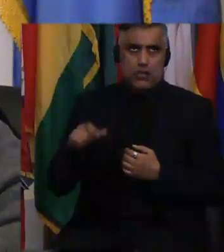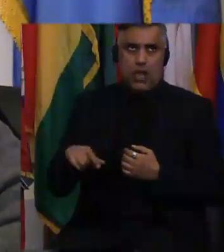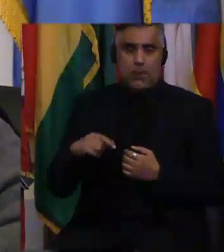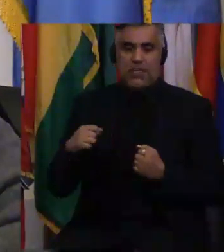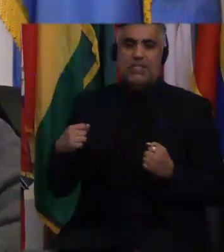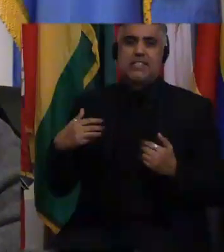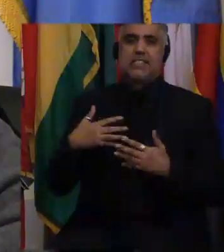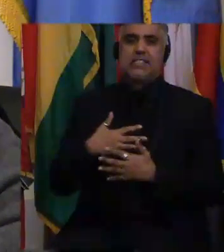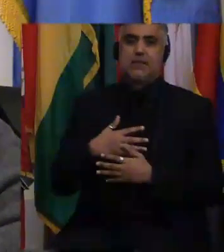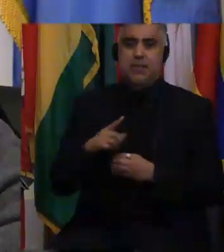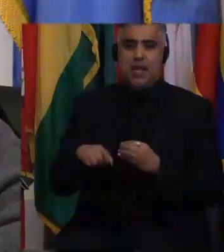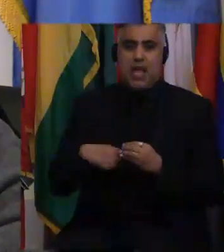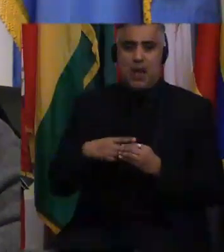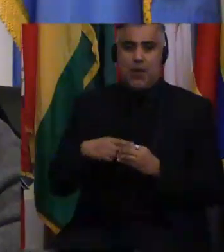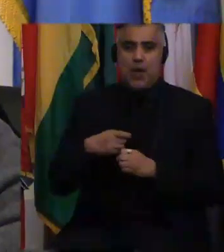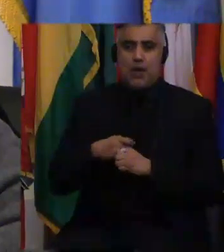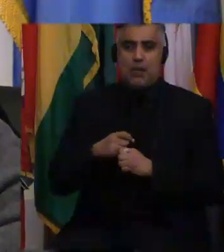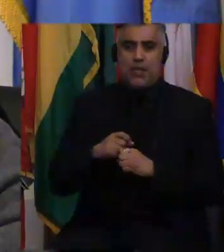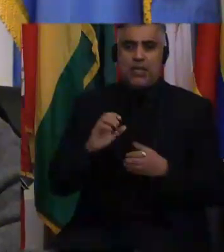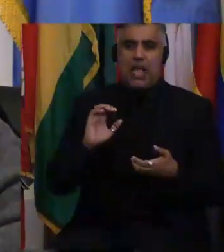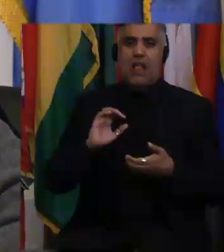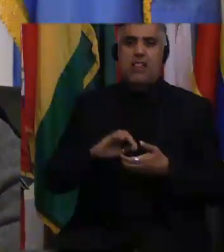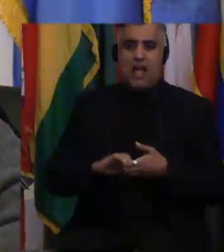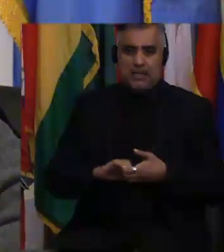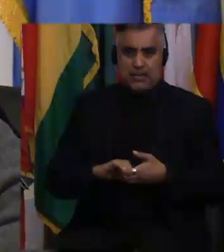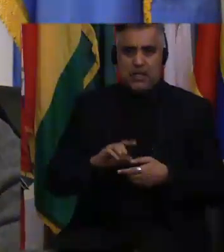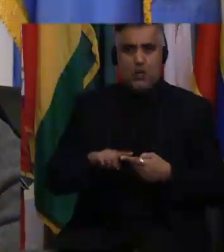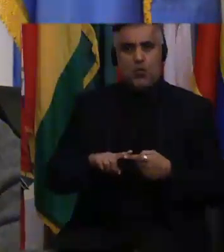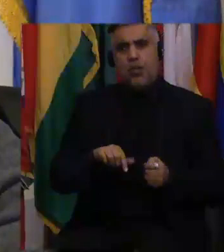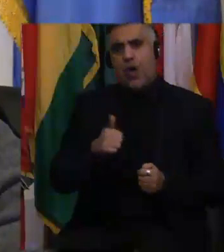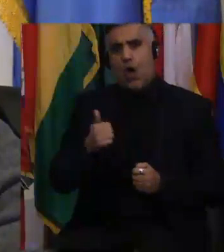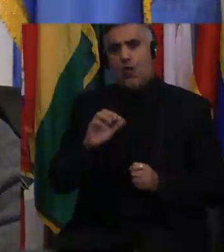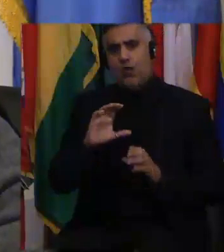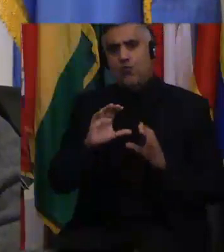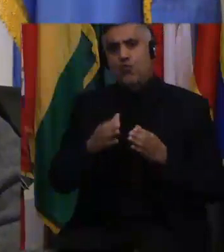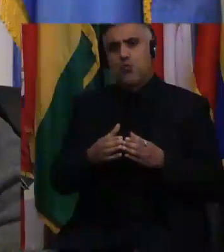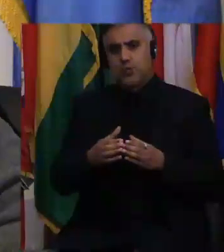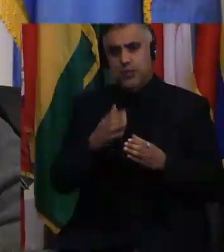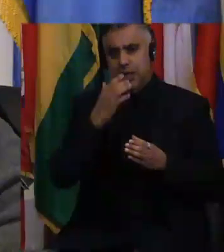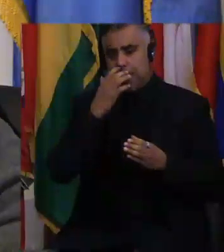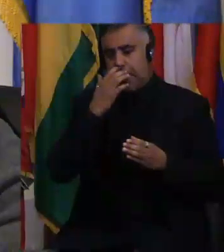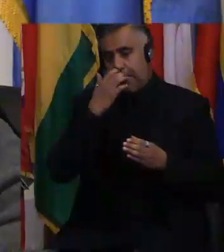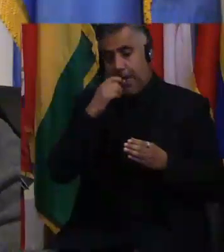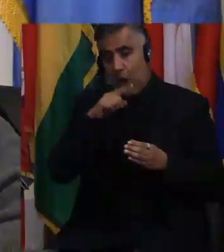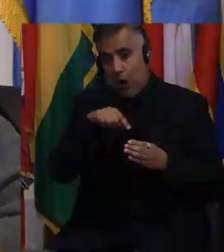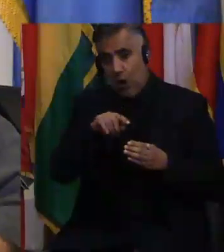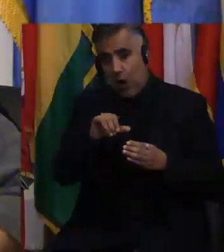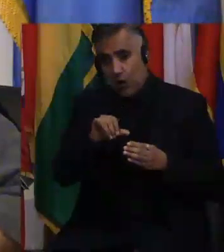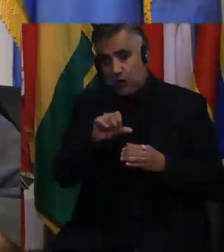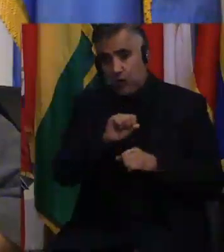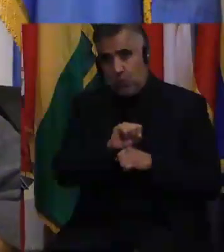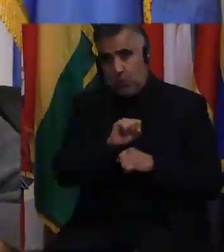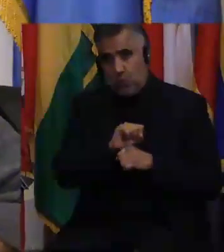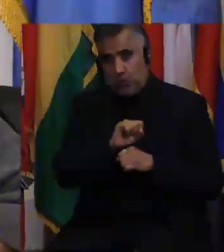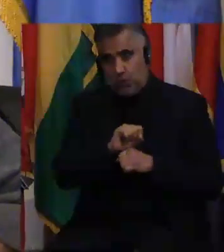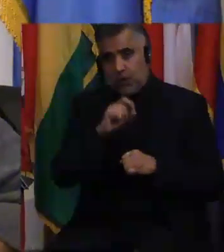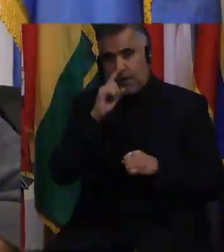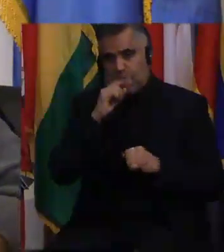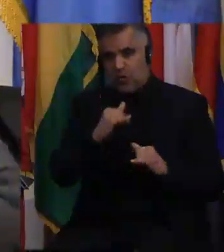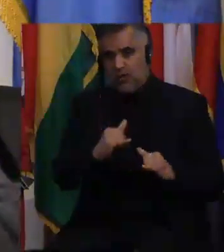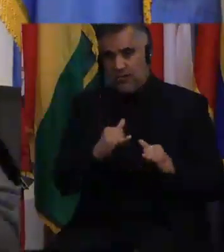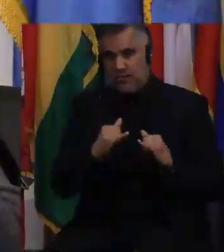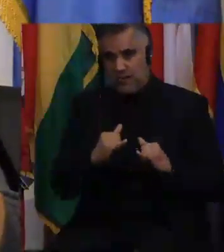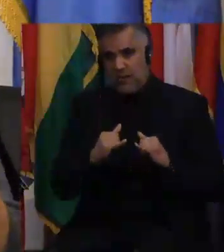should not be timid about making alliances with other groups who are also working for